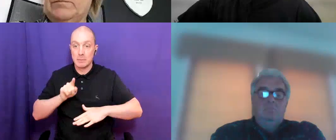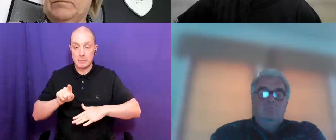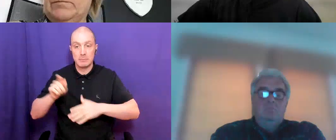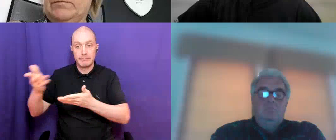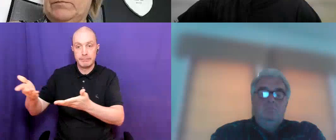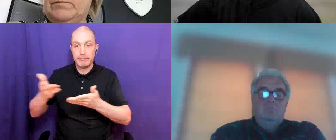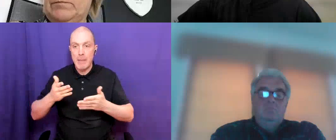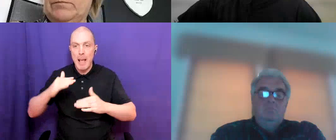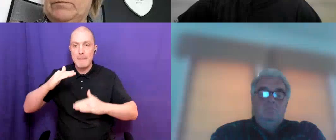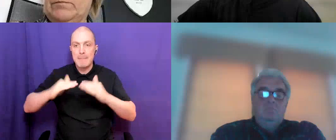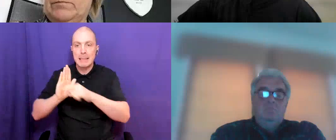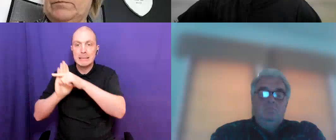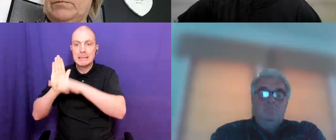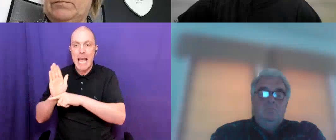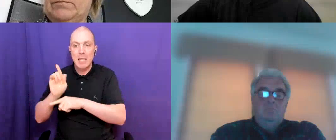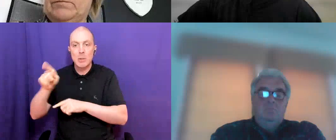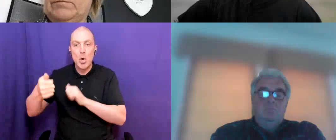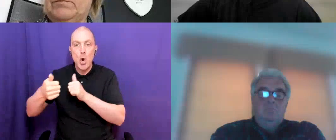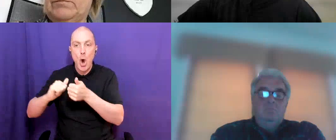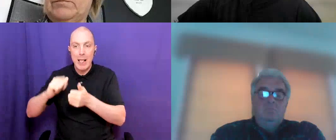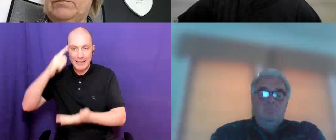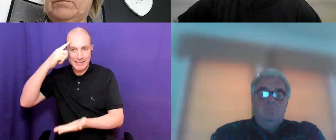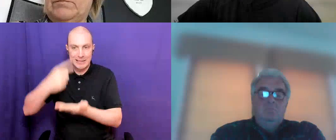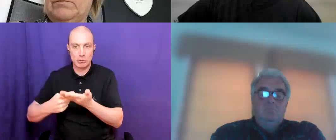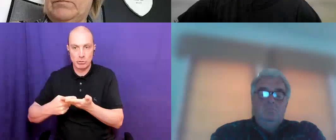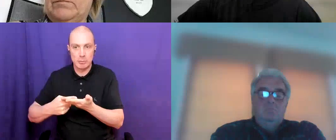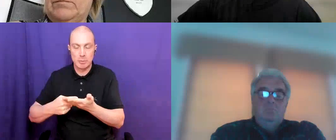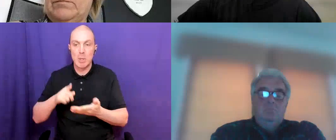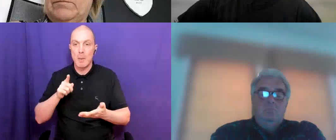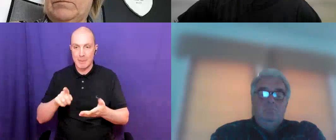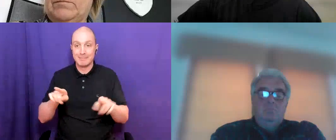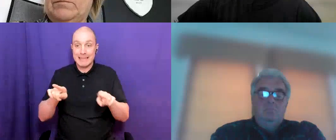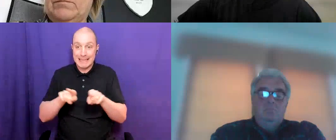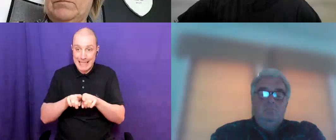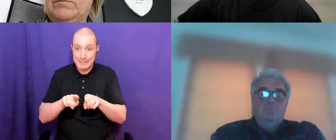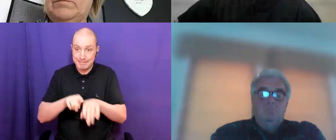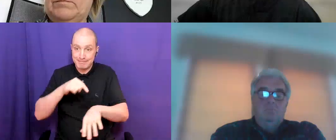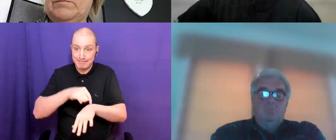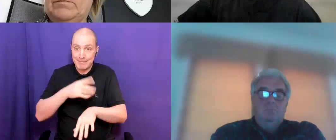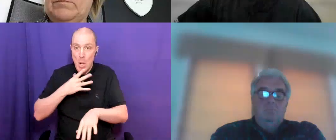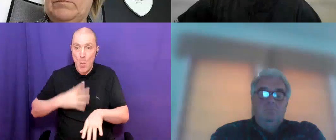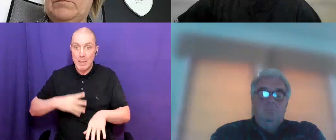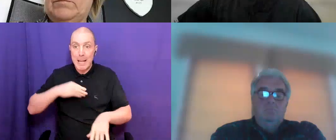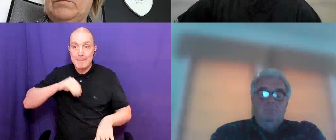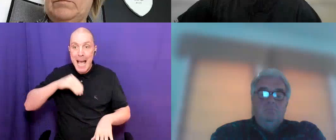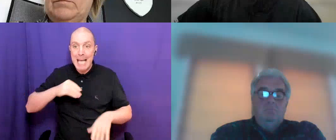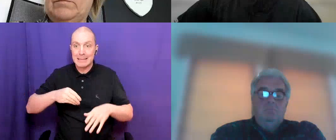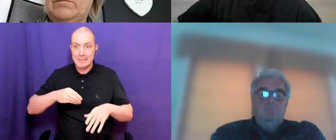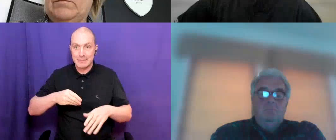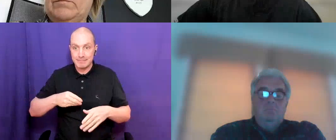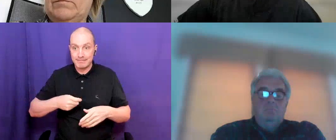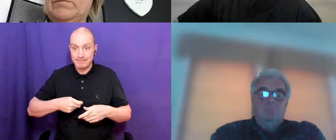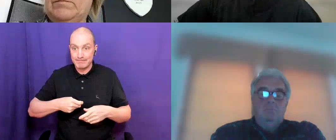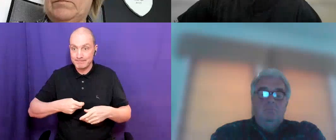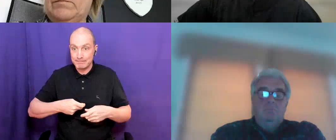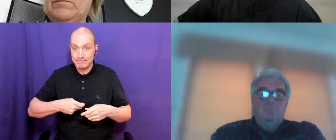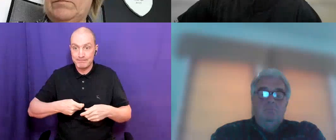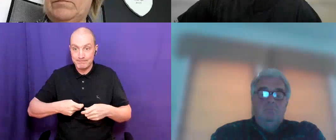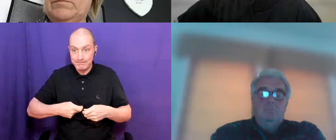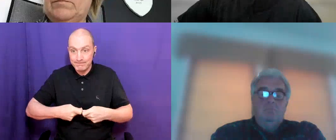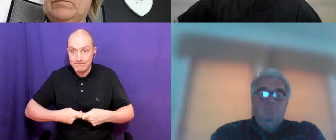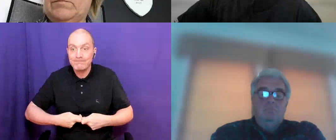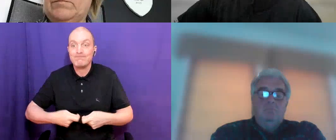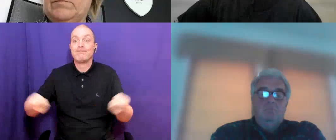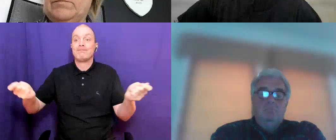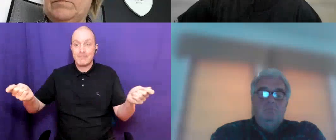whilst ensuring the maximum allocation of passes issued. So I'm trying to, above all else, ensure that we have